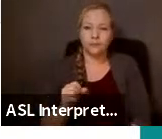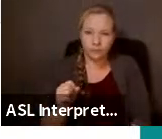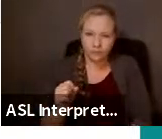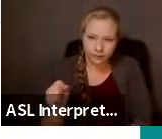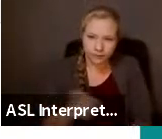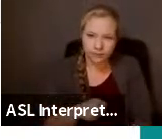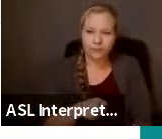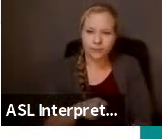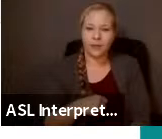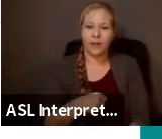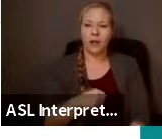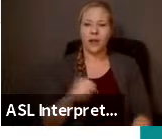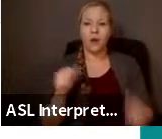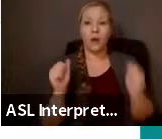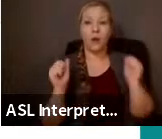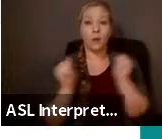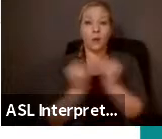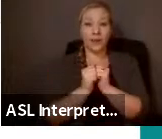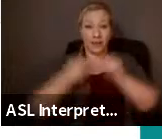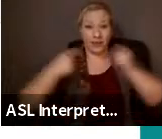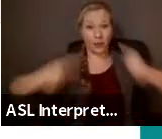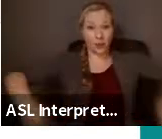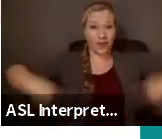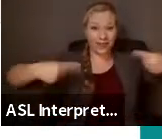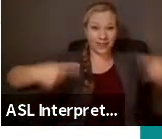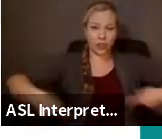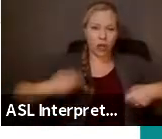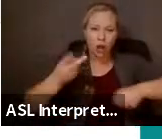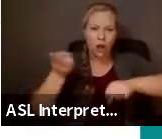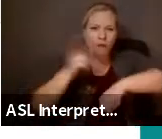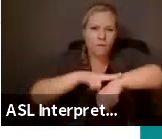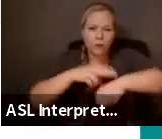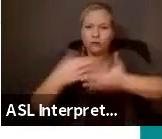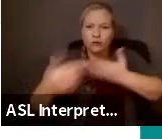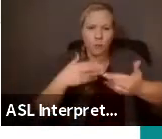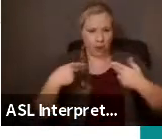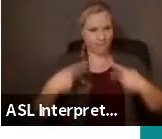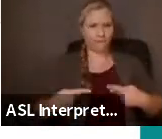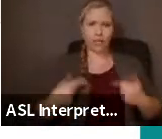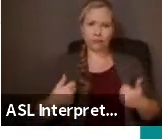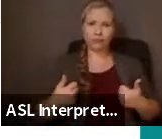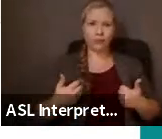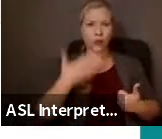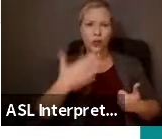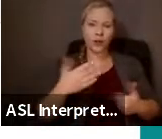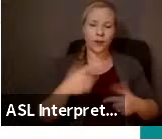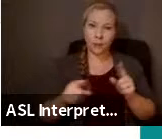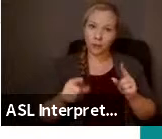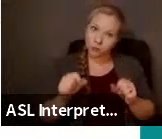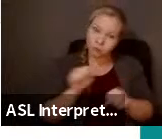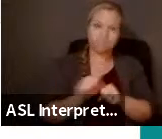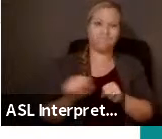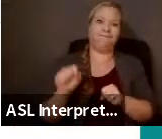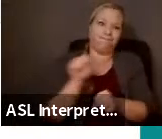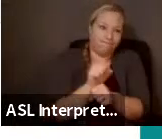you're in a wheelchair, no matter how physically fit you are, it's going to be labor intensive to climb that ramp,